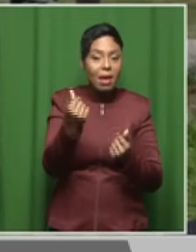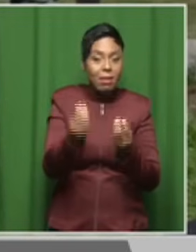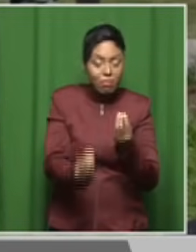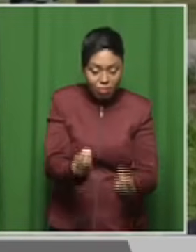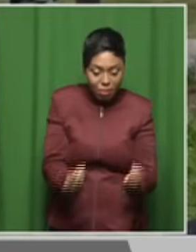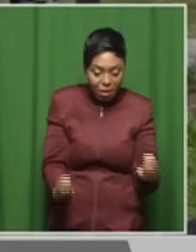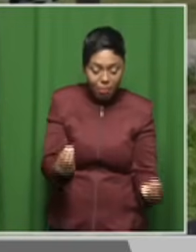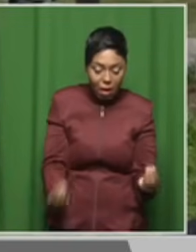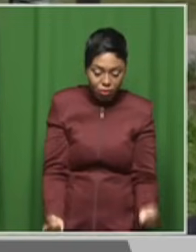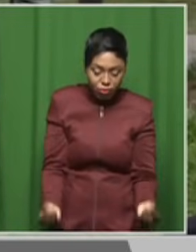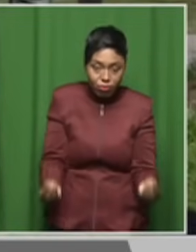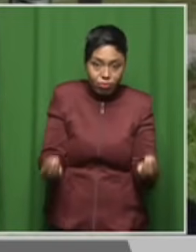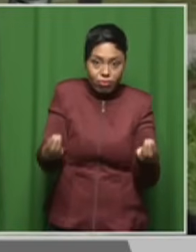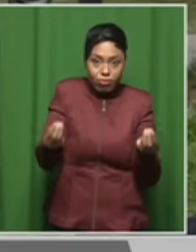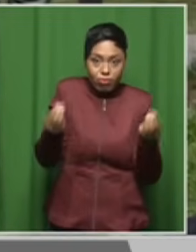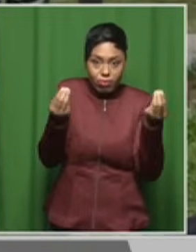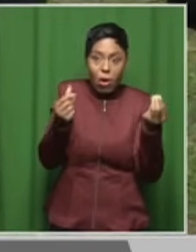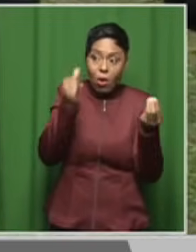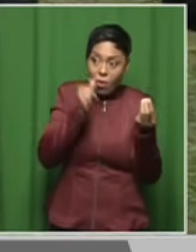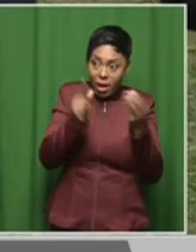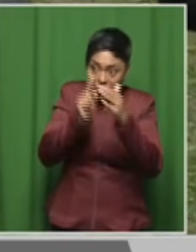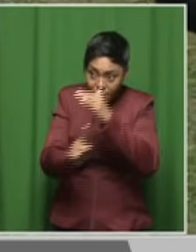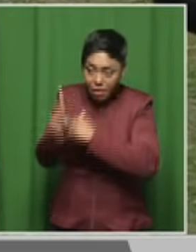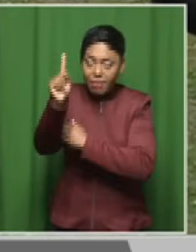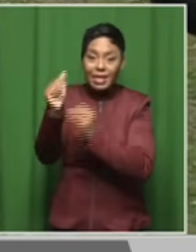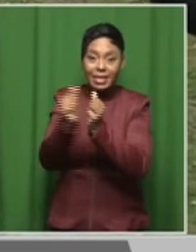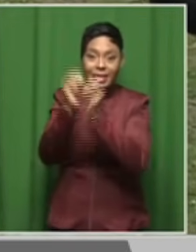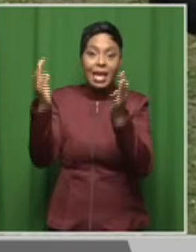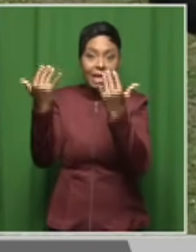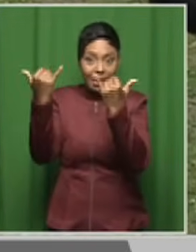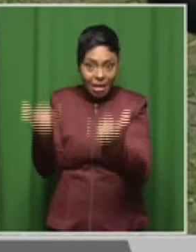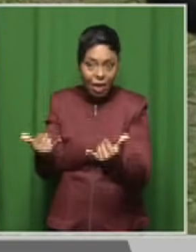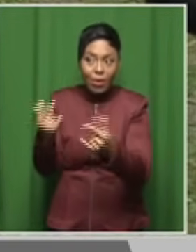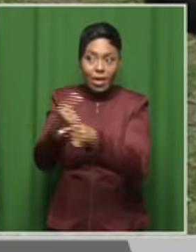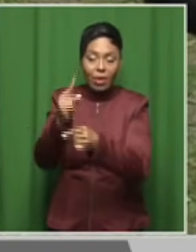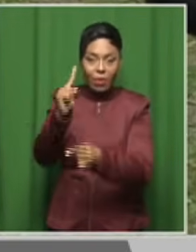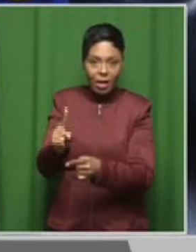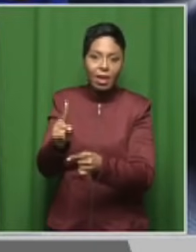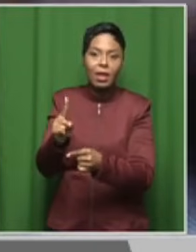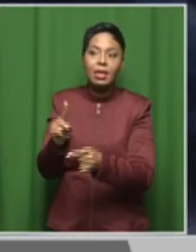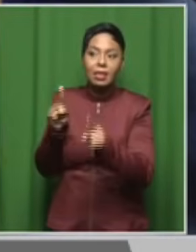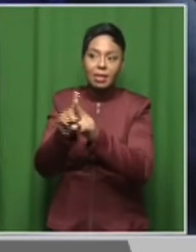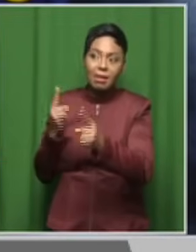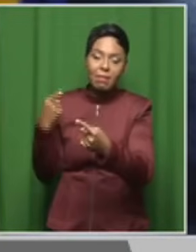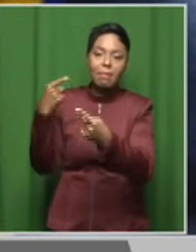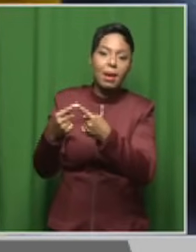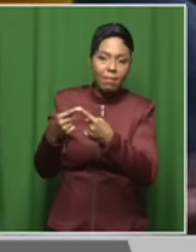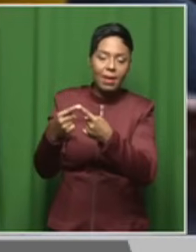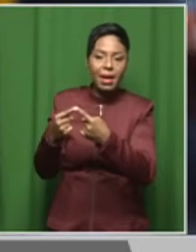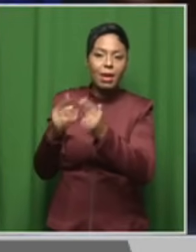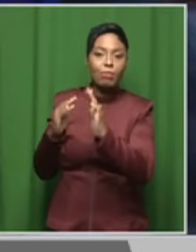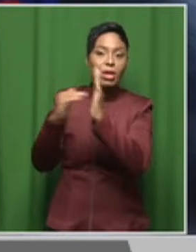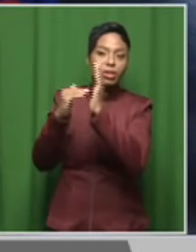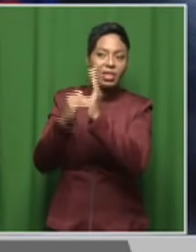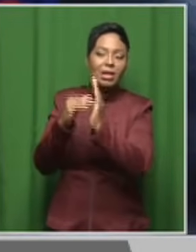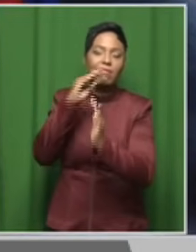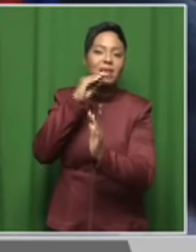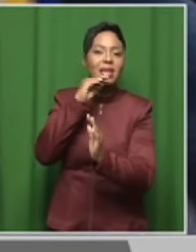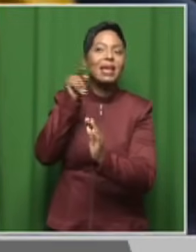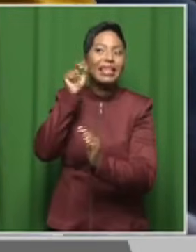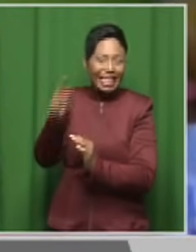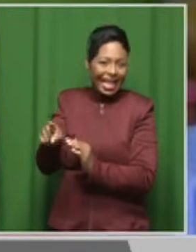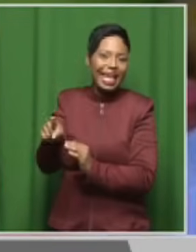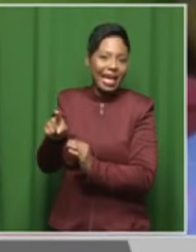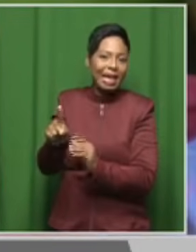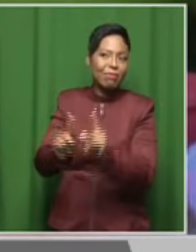the time they enter formal schooling and by the time they reach matric, that matric pass rate will take care of itself. And that focus